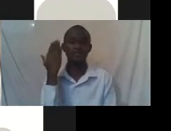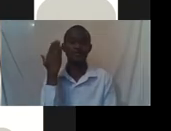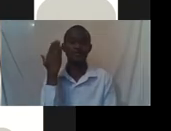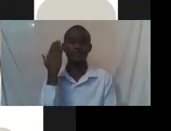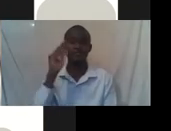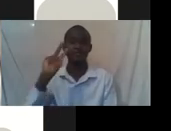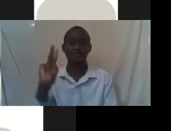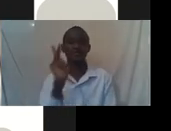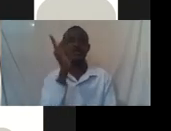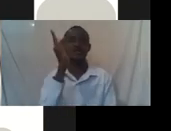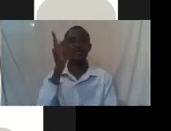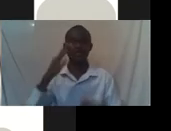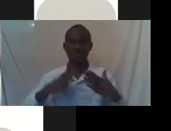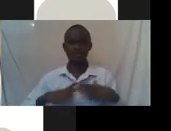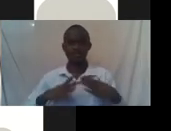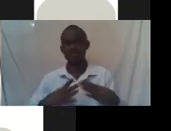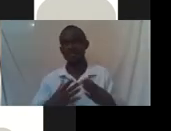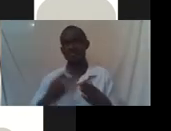Kenyans seem to have